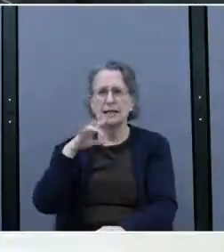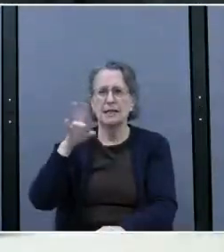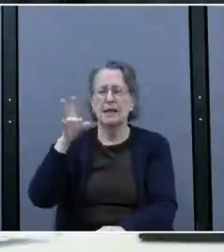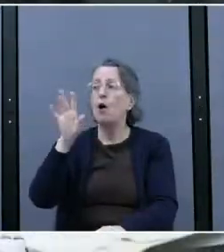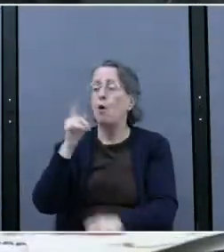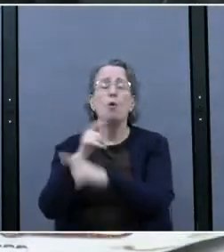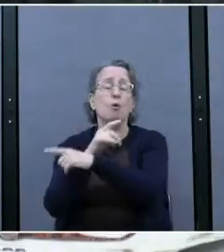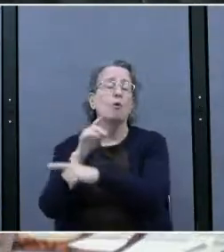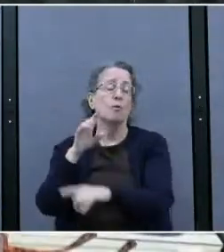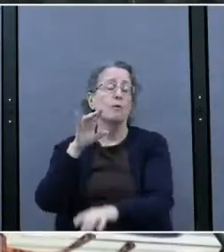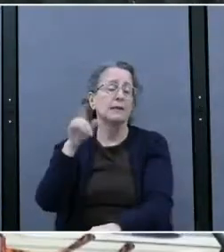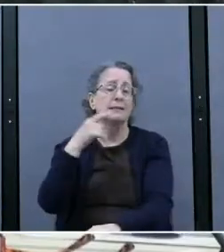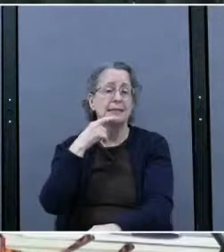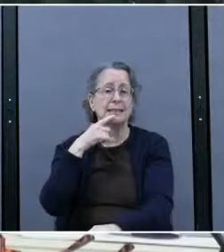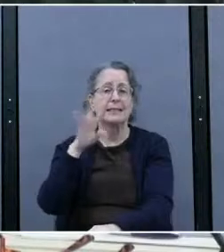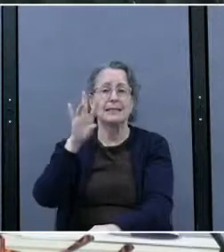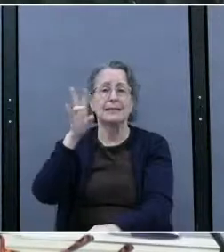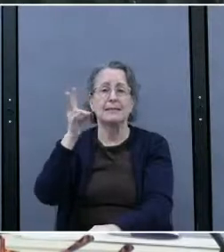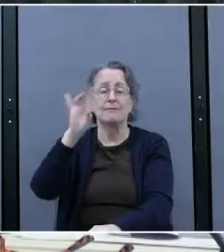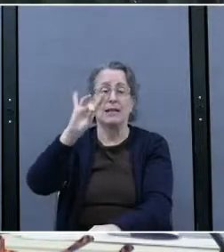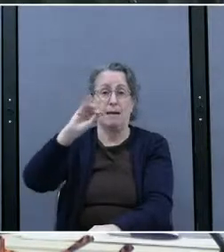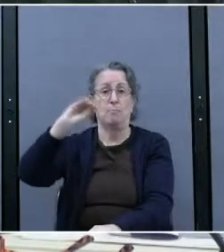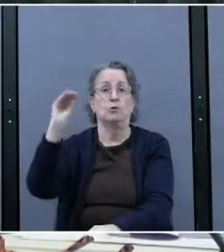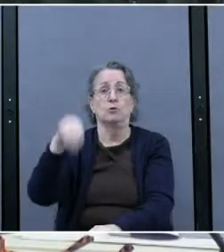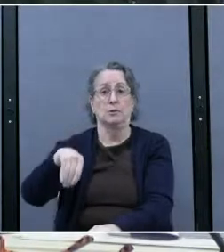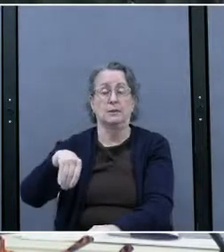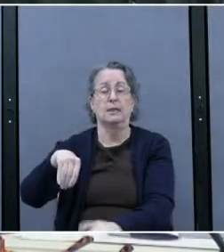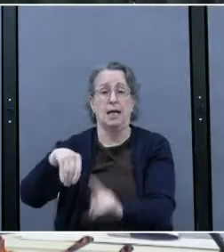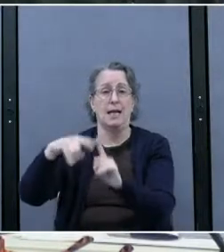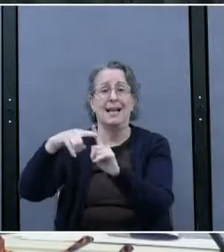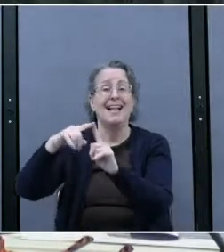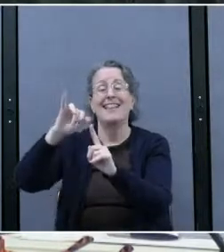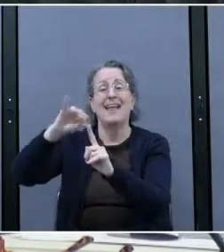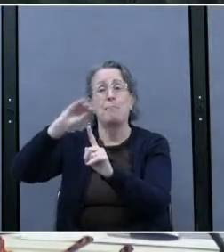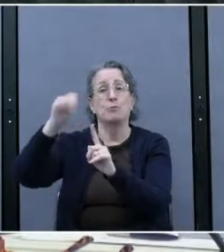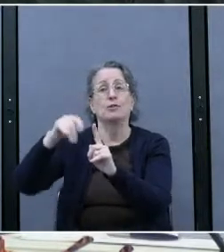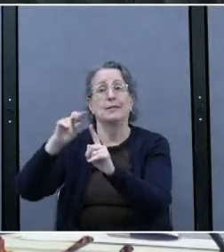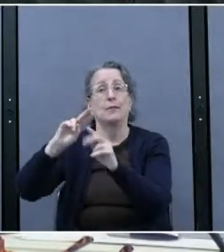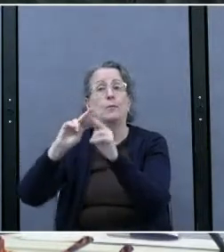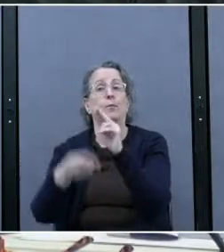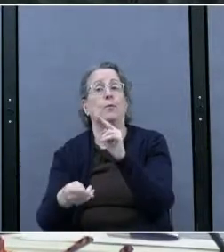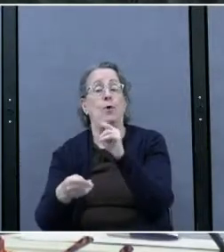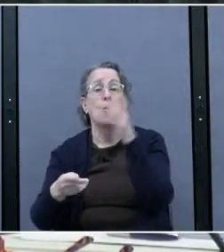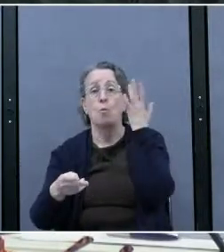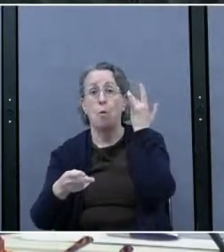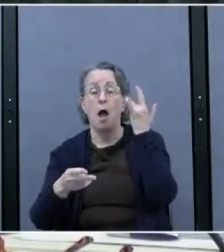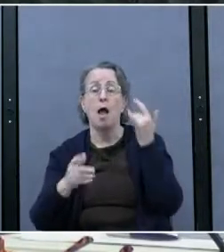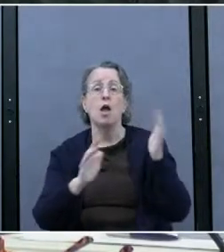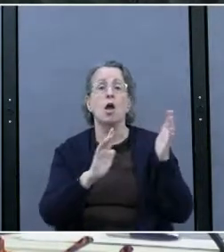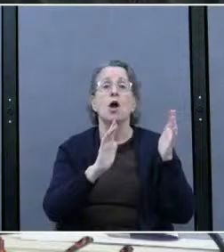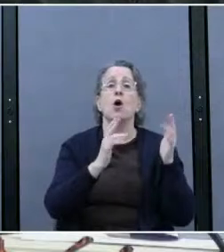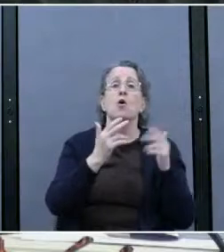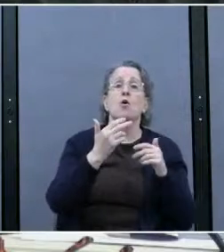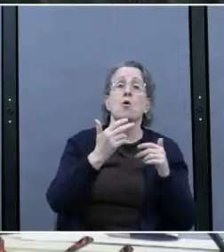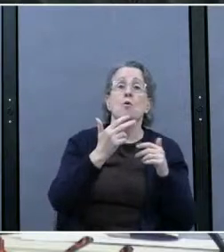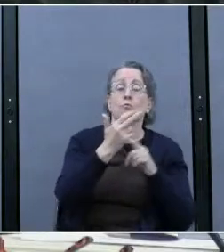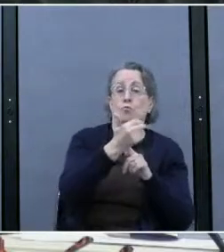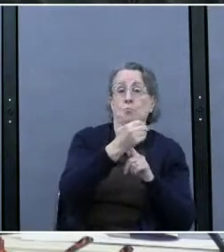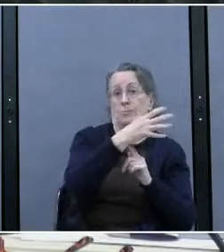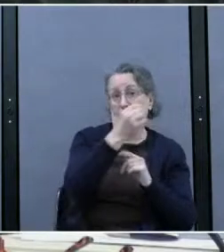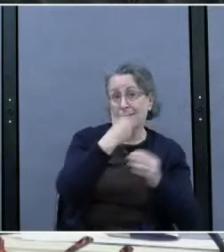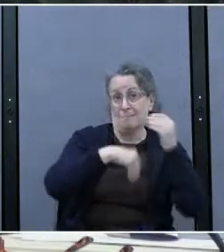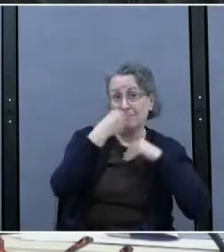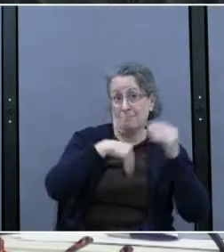Yeah. Has gone way down due to the 1% tax and the rooms and meals tax. They've been a